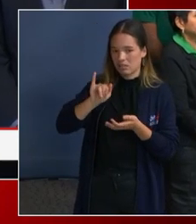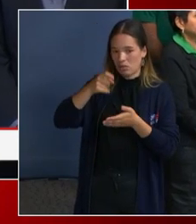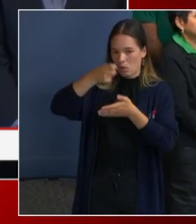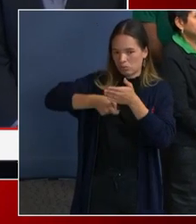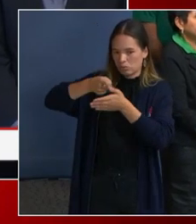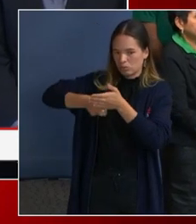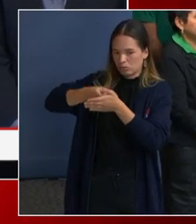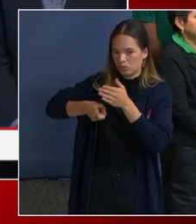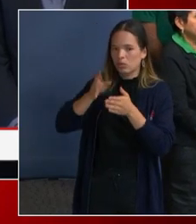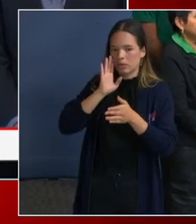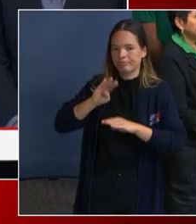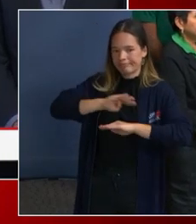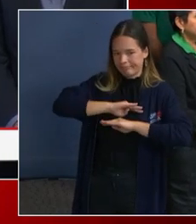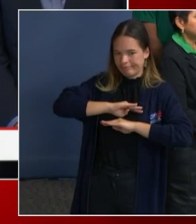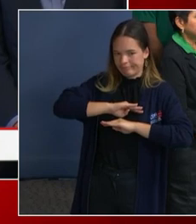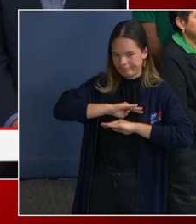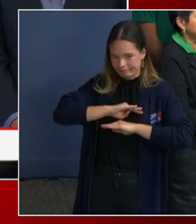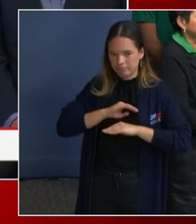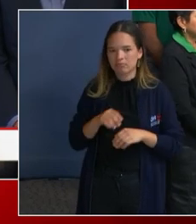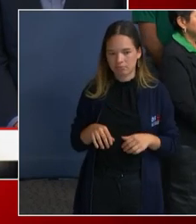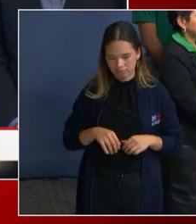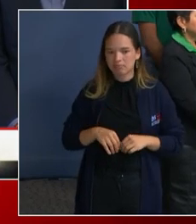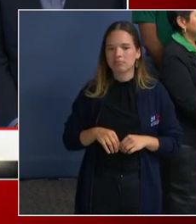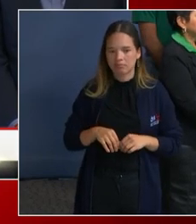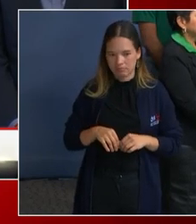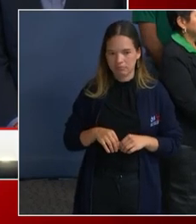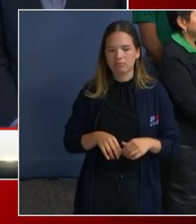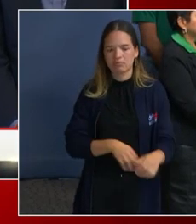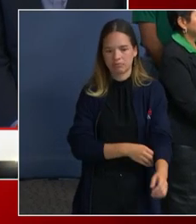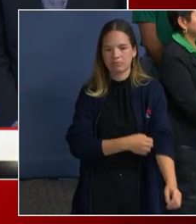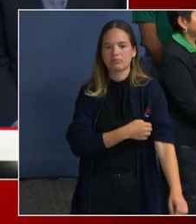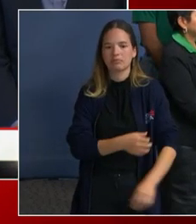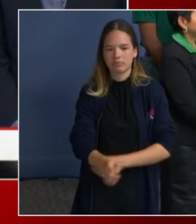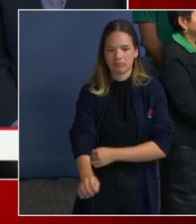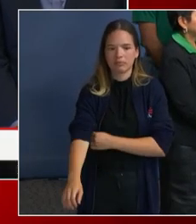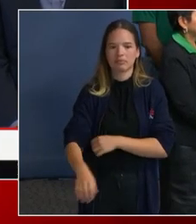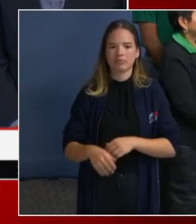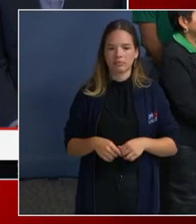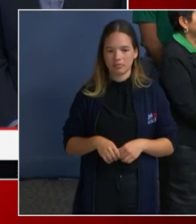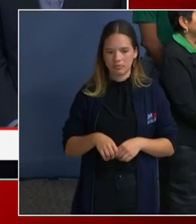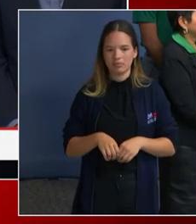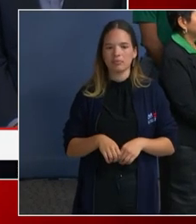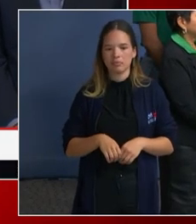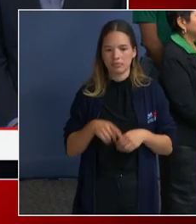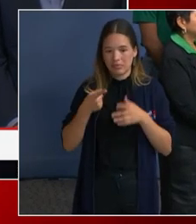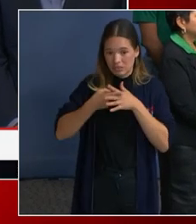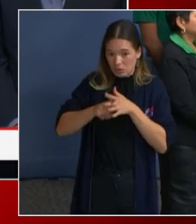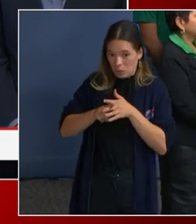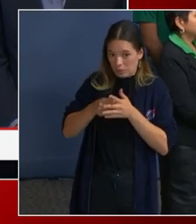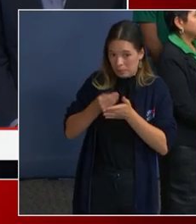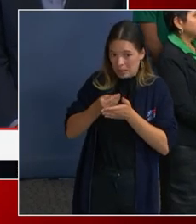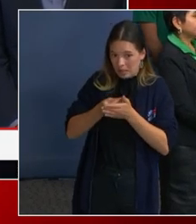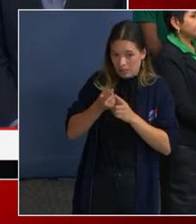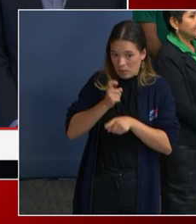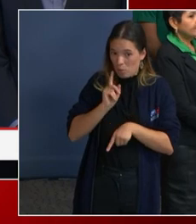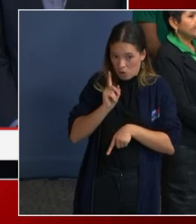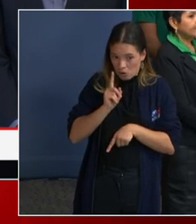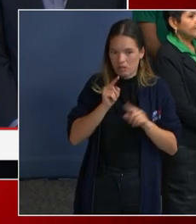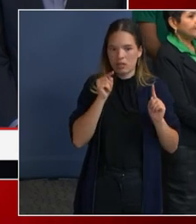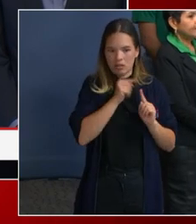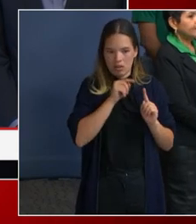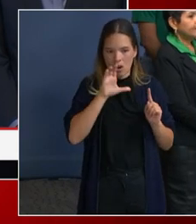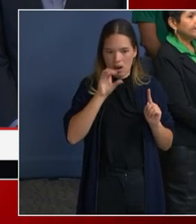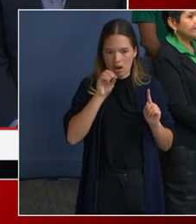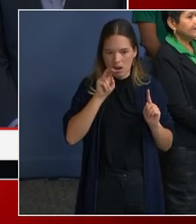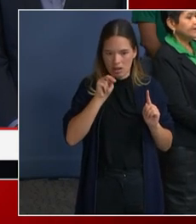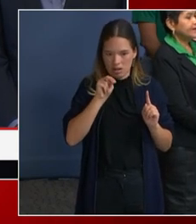we will take from our contingency cash, really represents how much we think it will get started to have